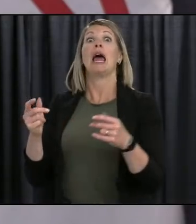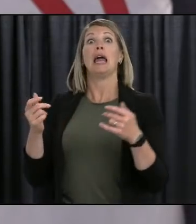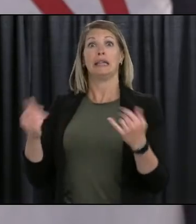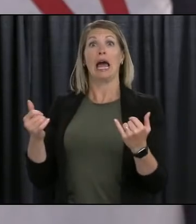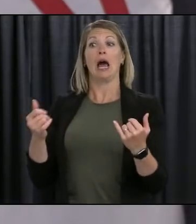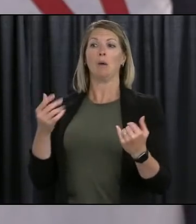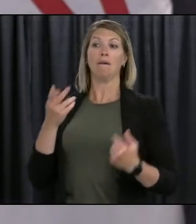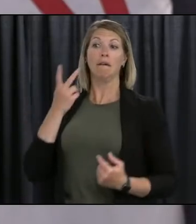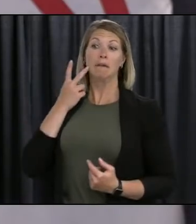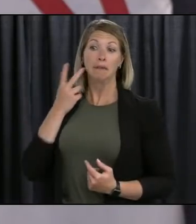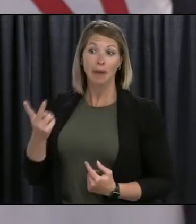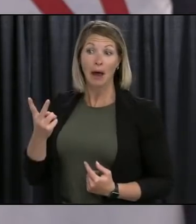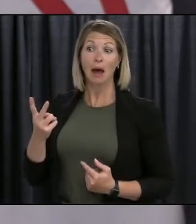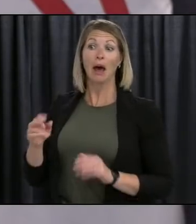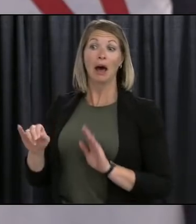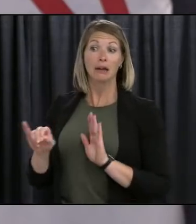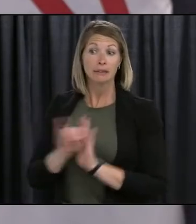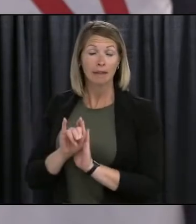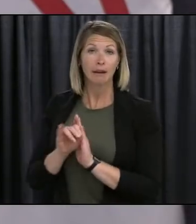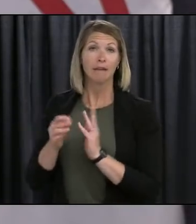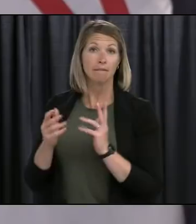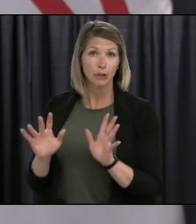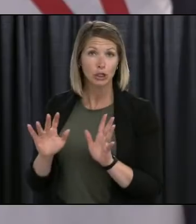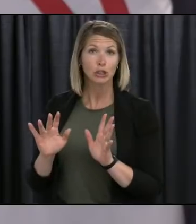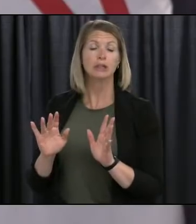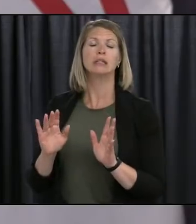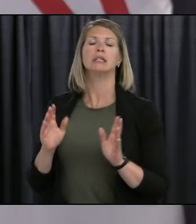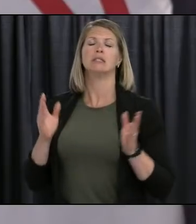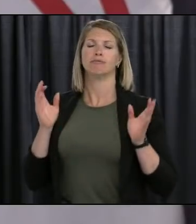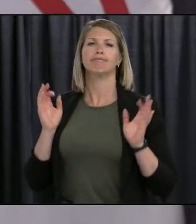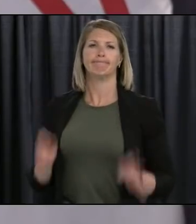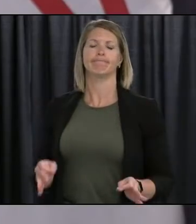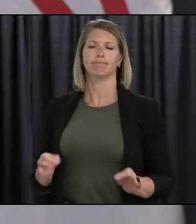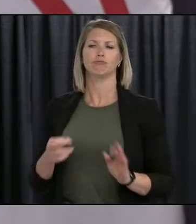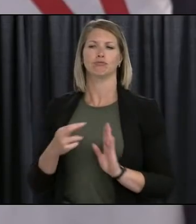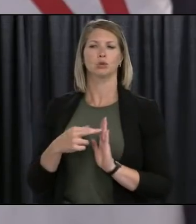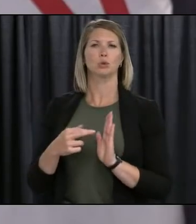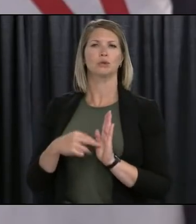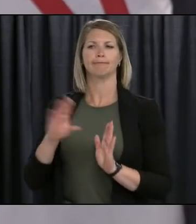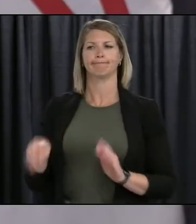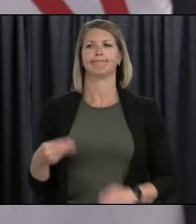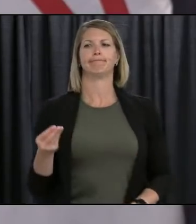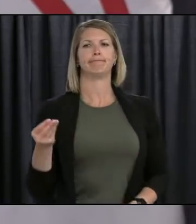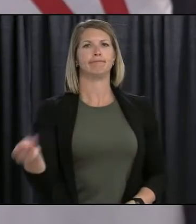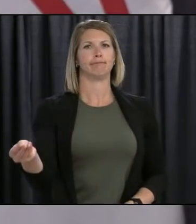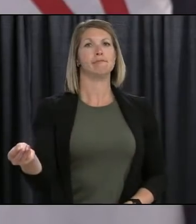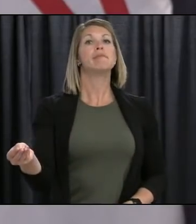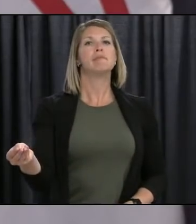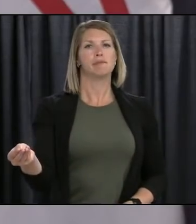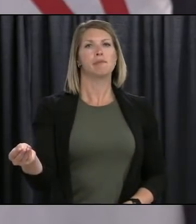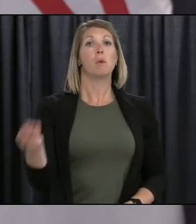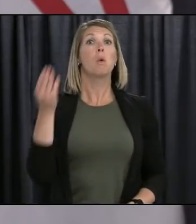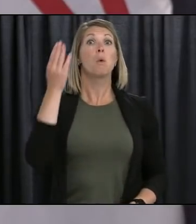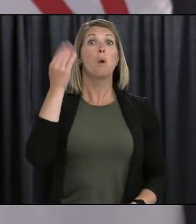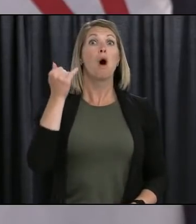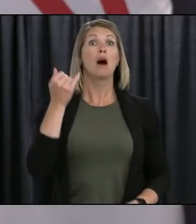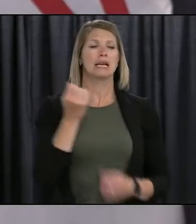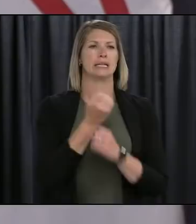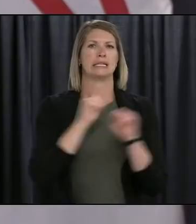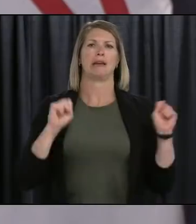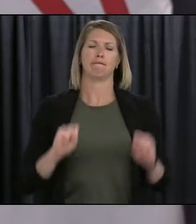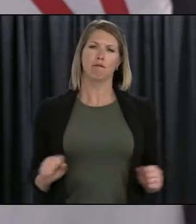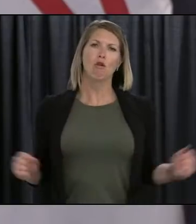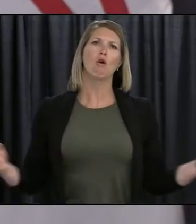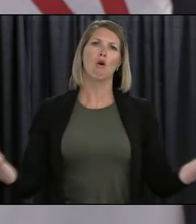this. Our objective is to continue moving forward as a province, keep everyone safe as we